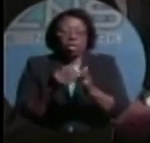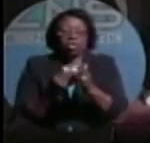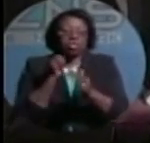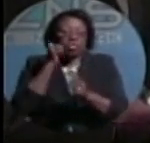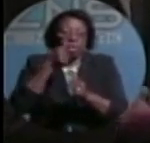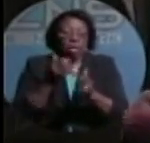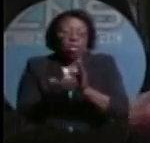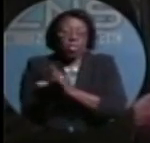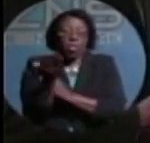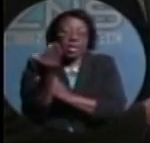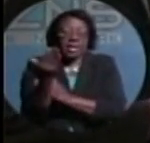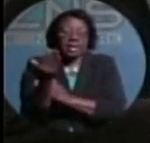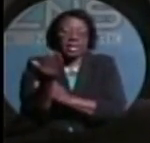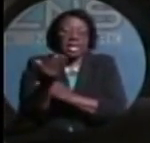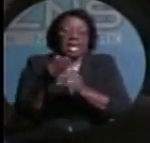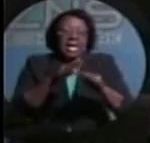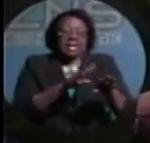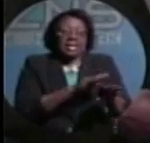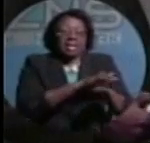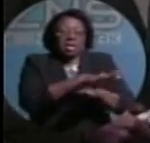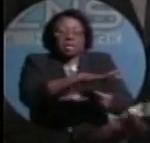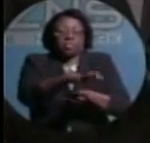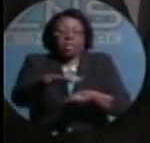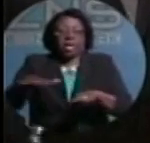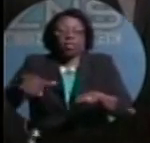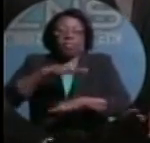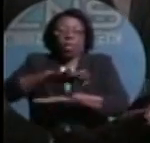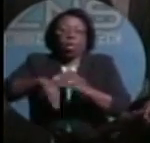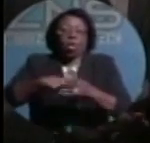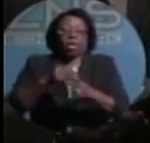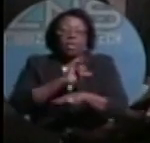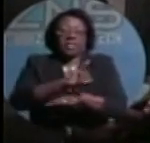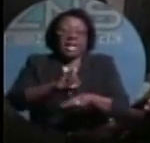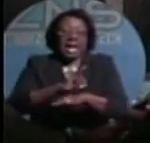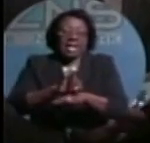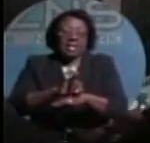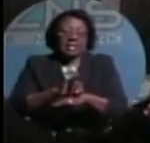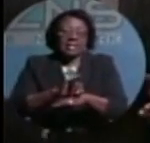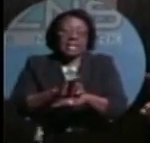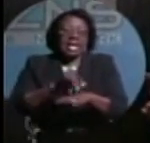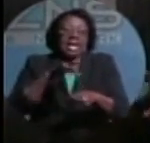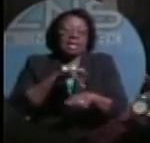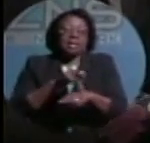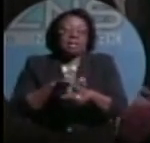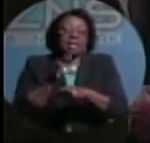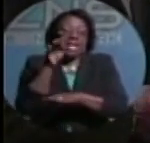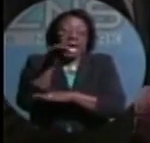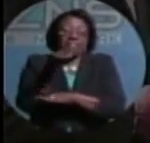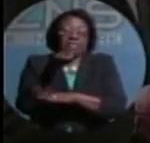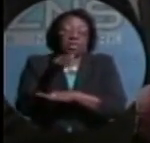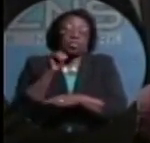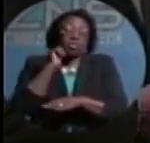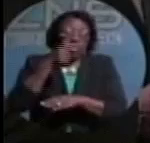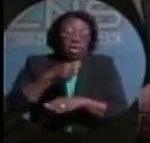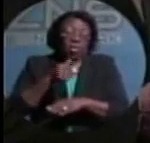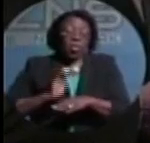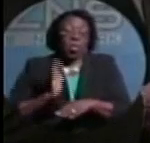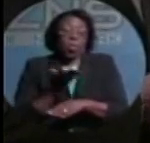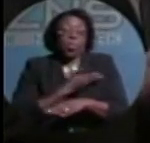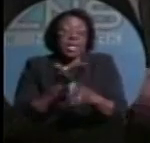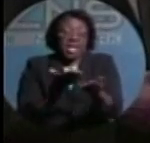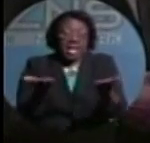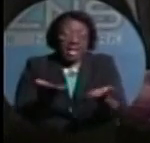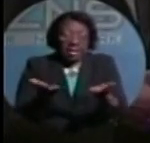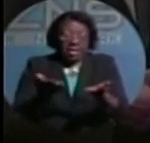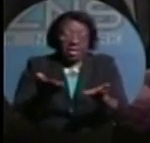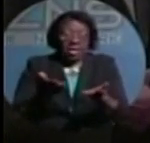affecting those islands and gradually spread into the capital by early afternoon tomorrow and eventually over the Lutra area by tomorrow night. So